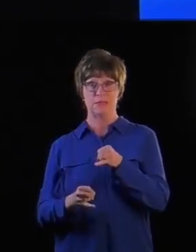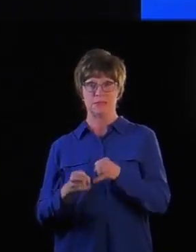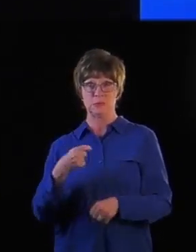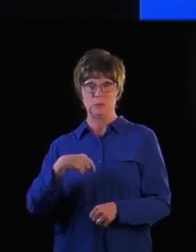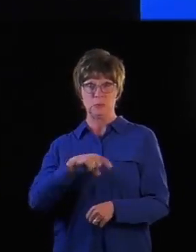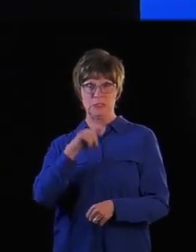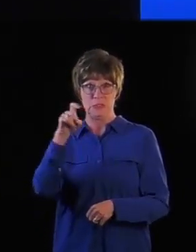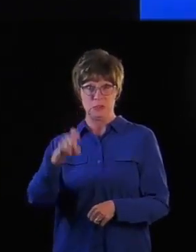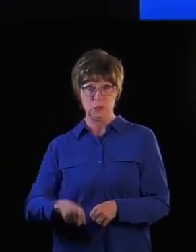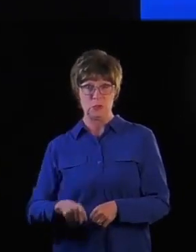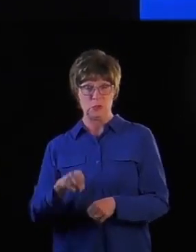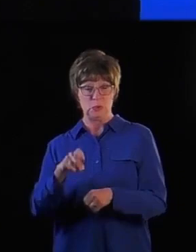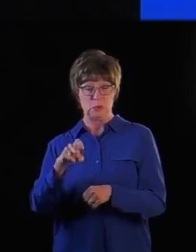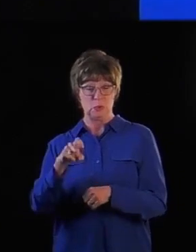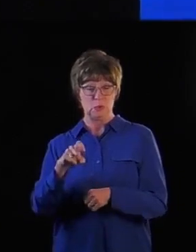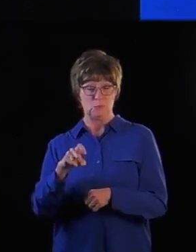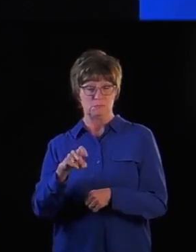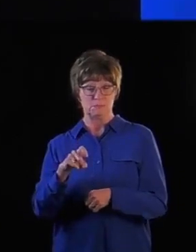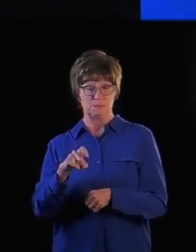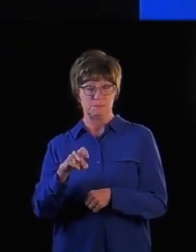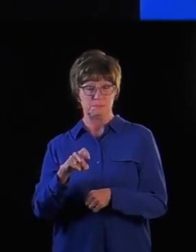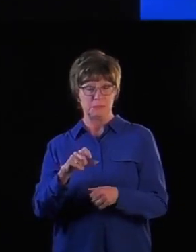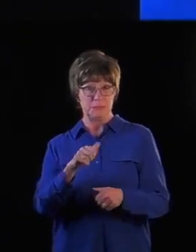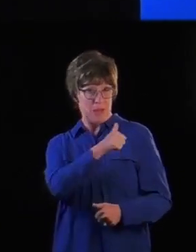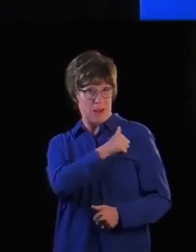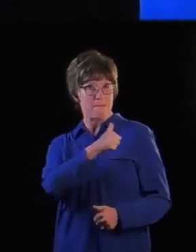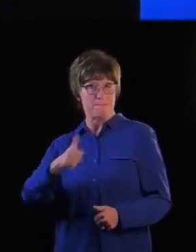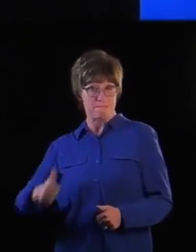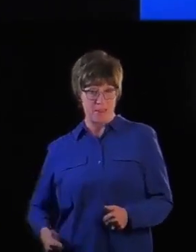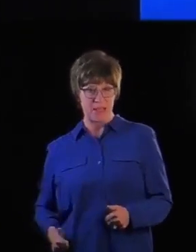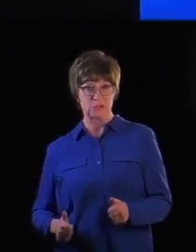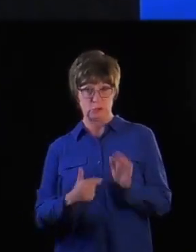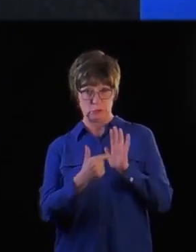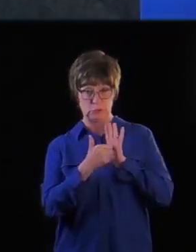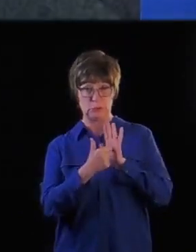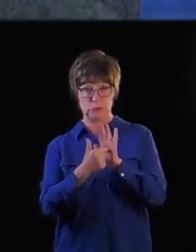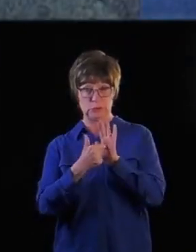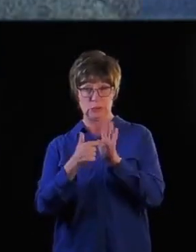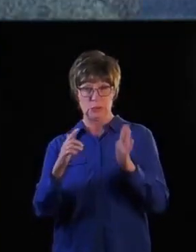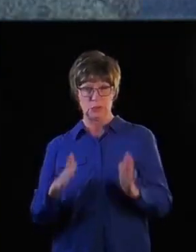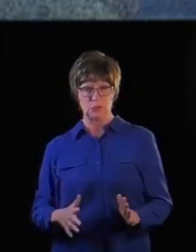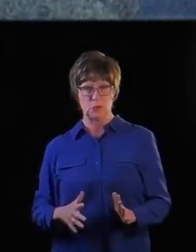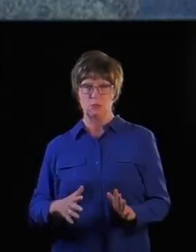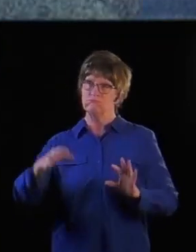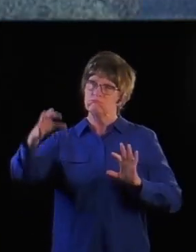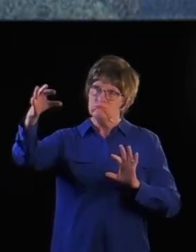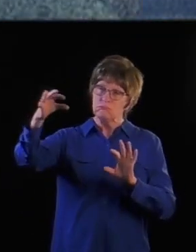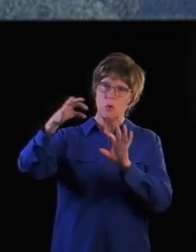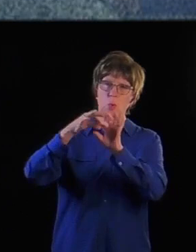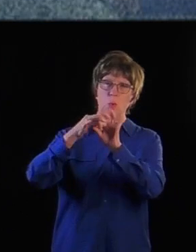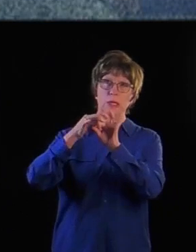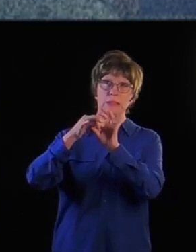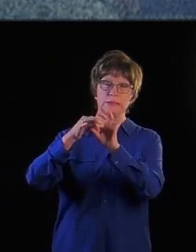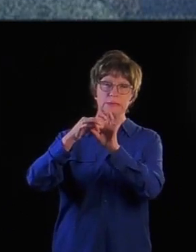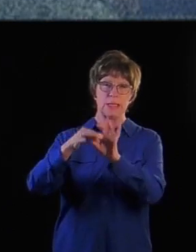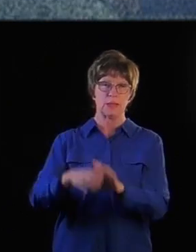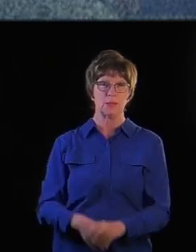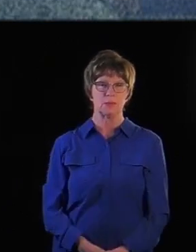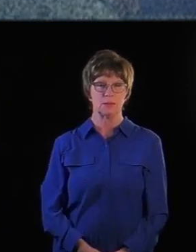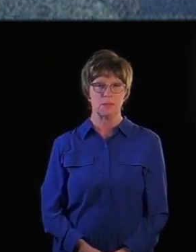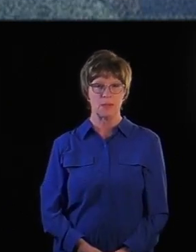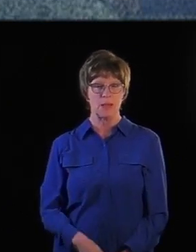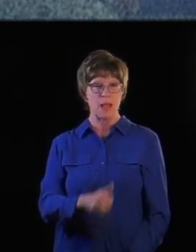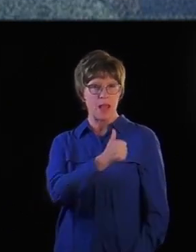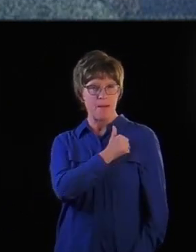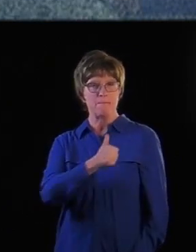people as ambassadors who reconcile. We need to be